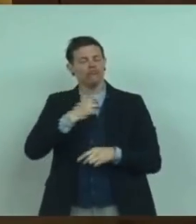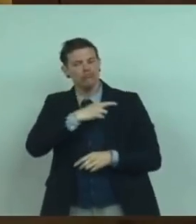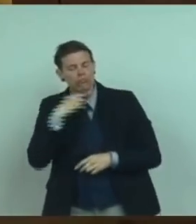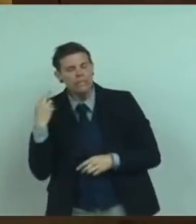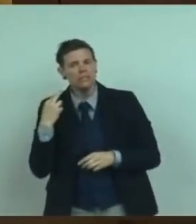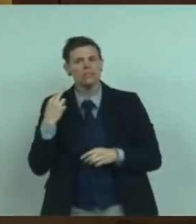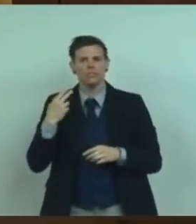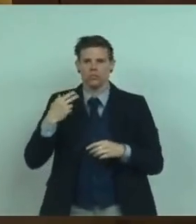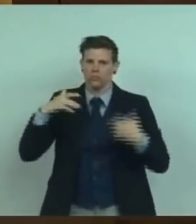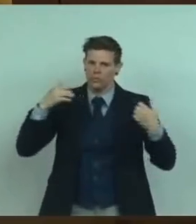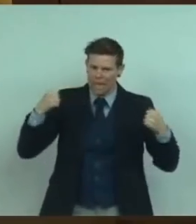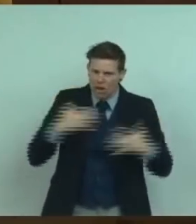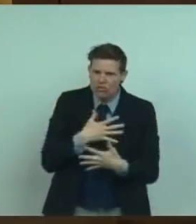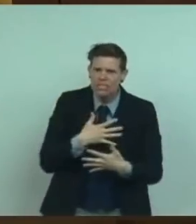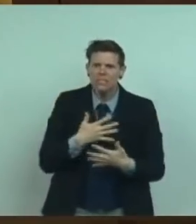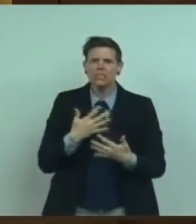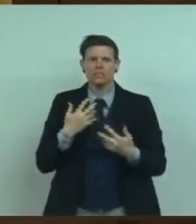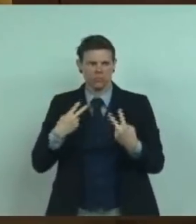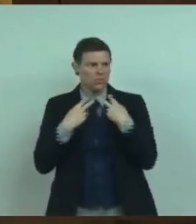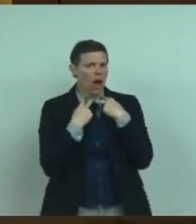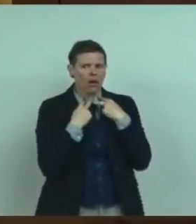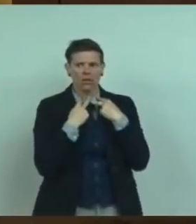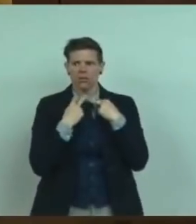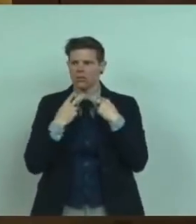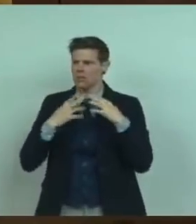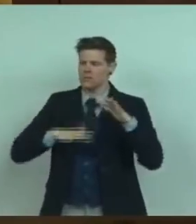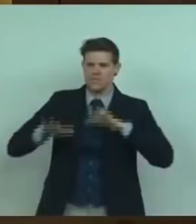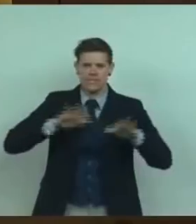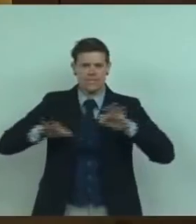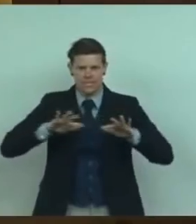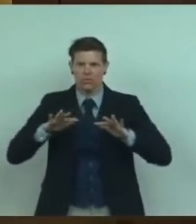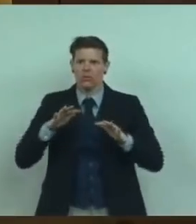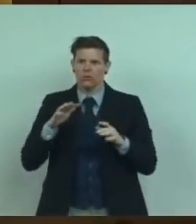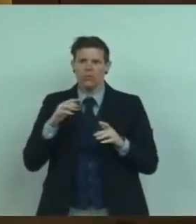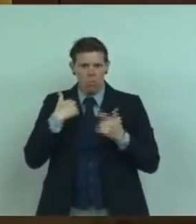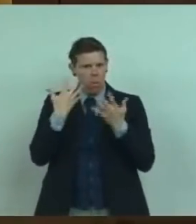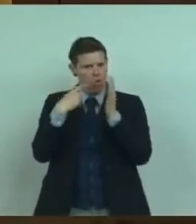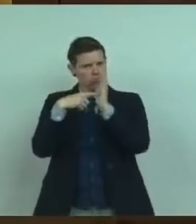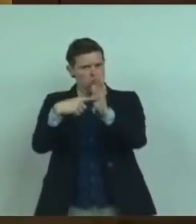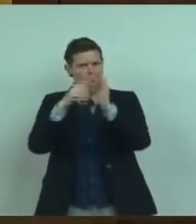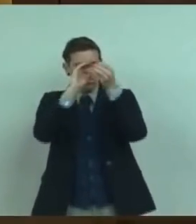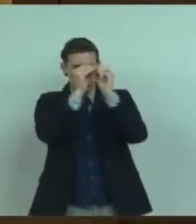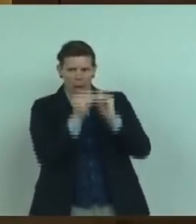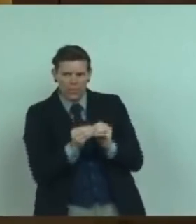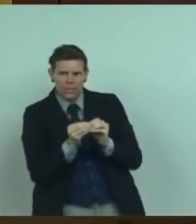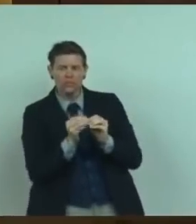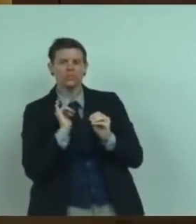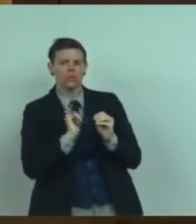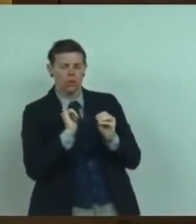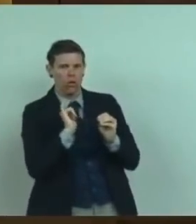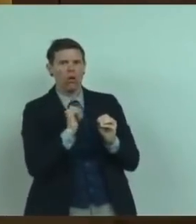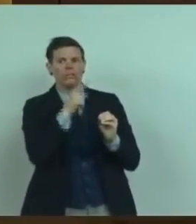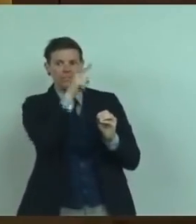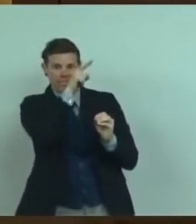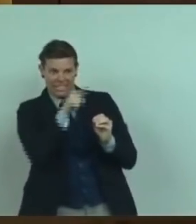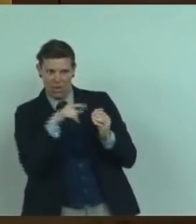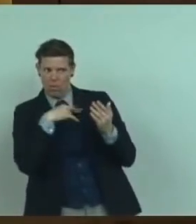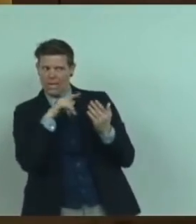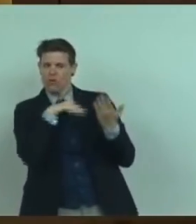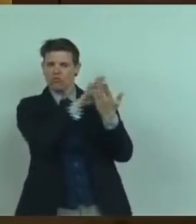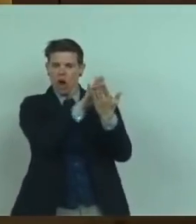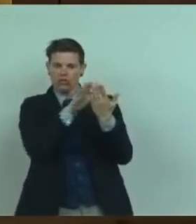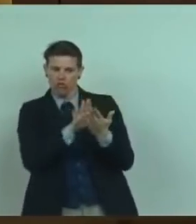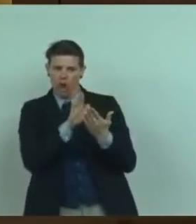wanted to show you the data so that you can see what we're up against and hope that you utilize it in two